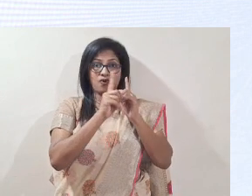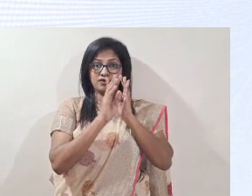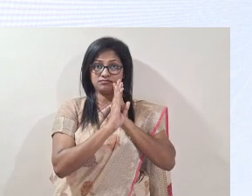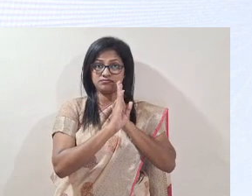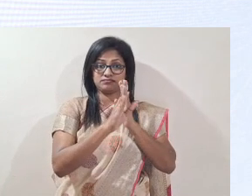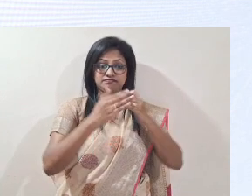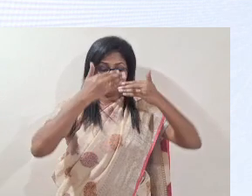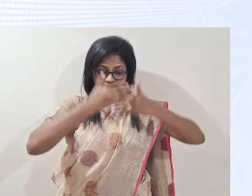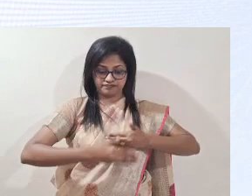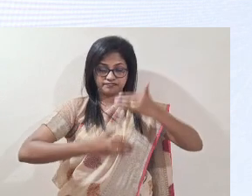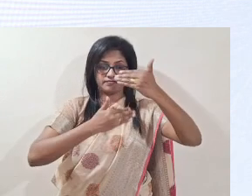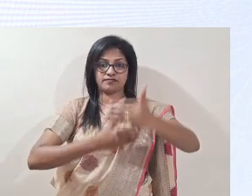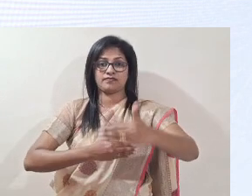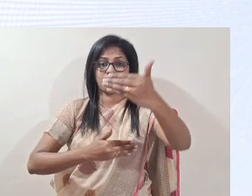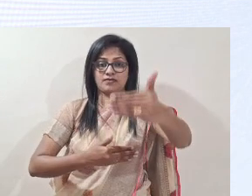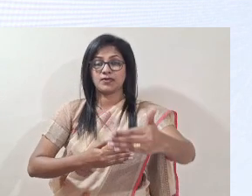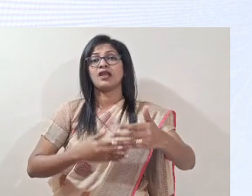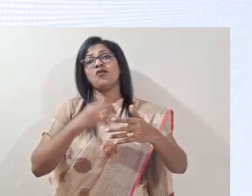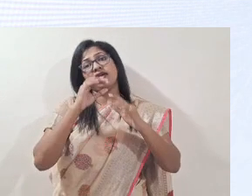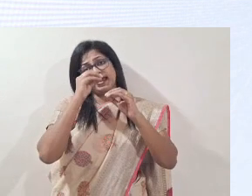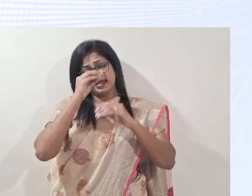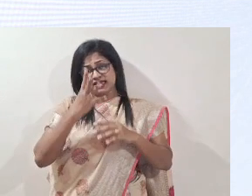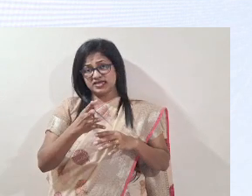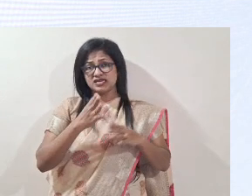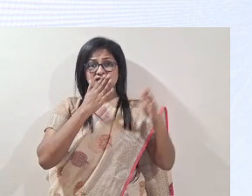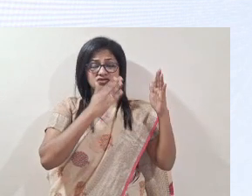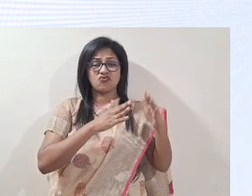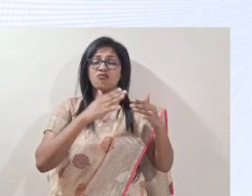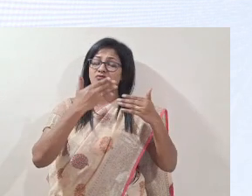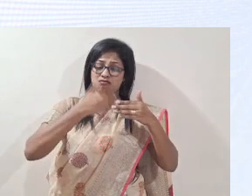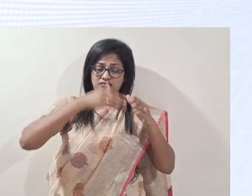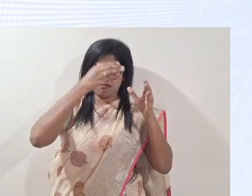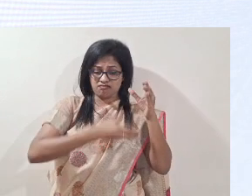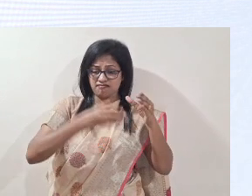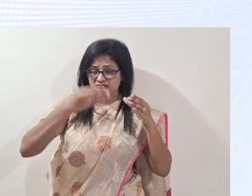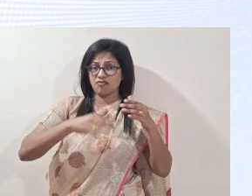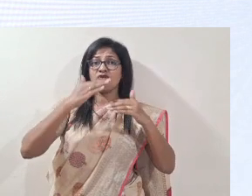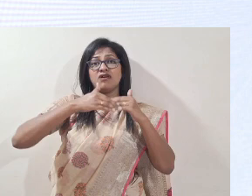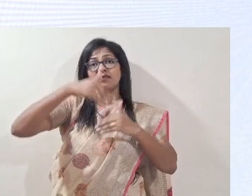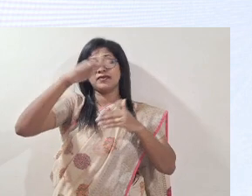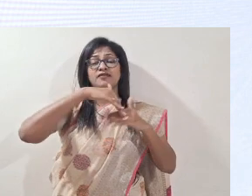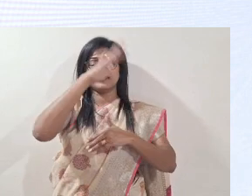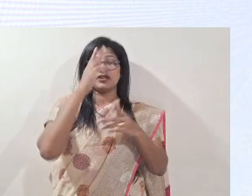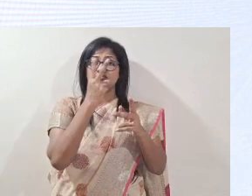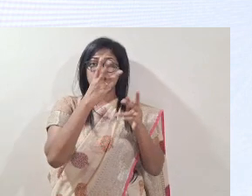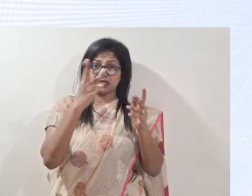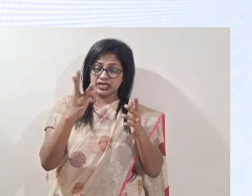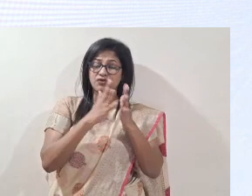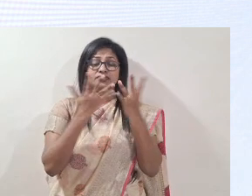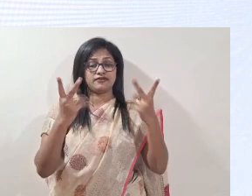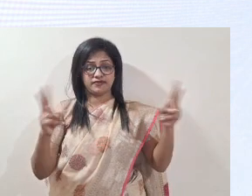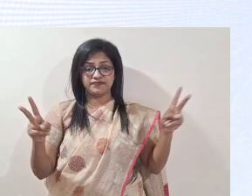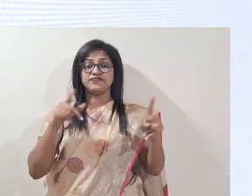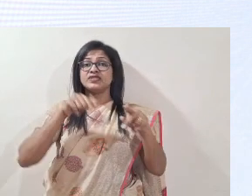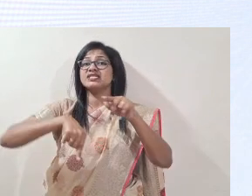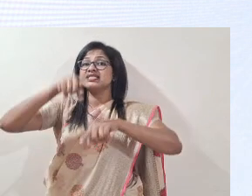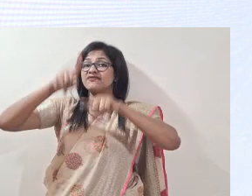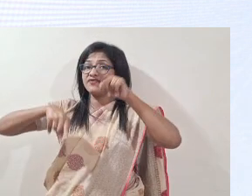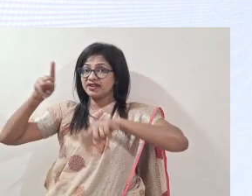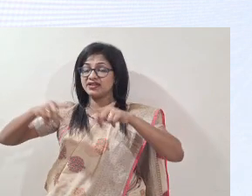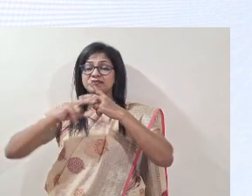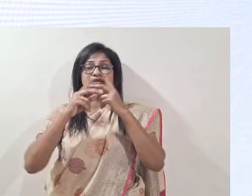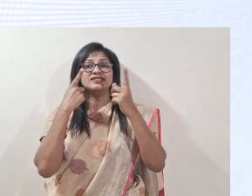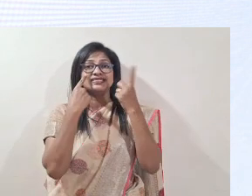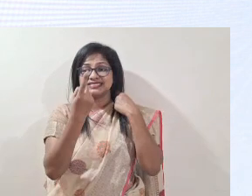have 1 row of bollard, 2 row of bollard, or 3 row of bollard, or beyond bollards, or beyond that. So these variables were